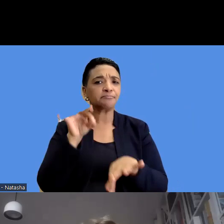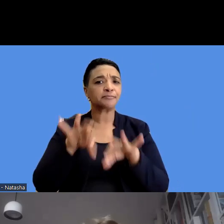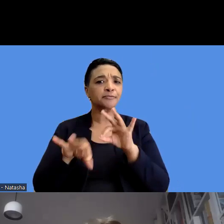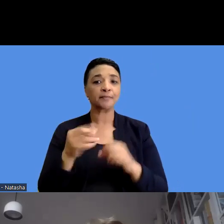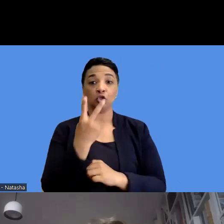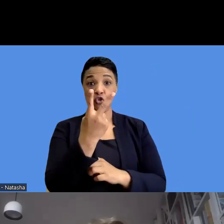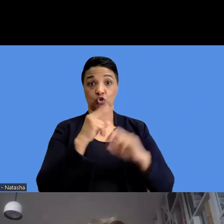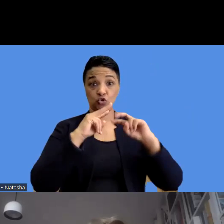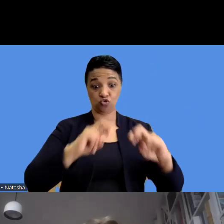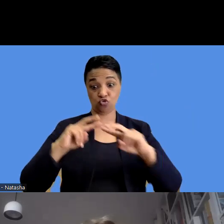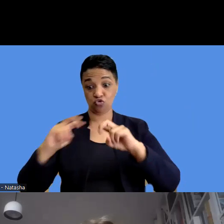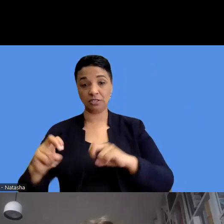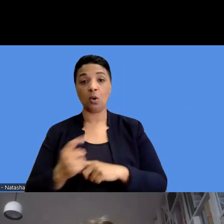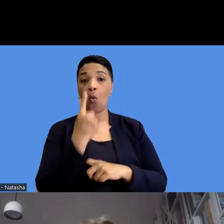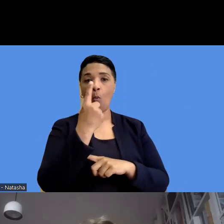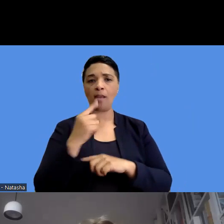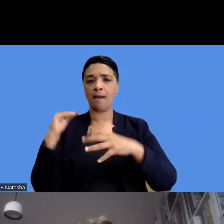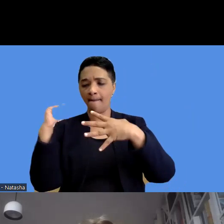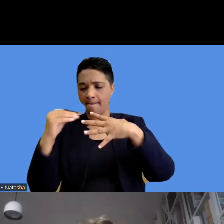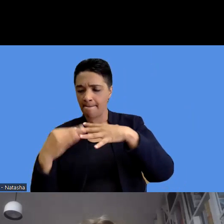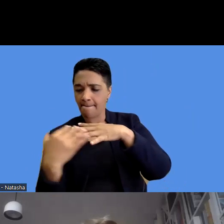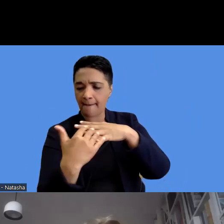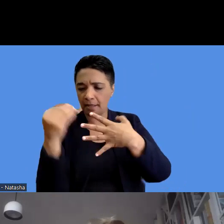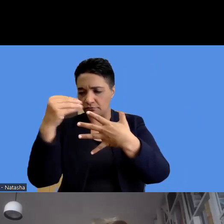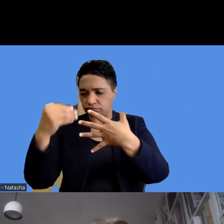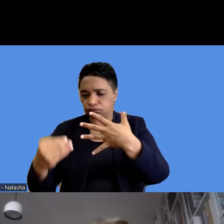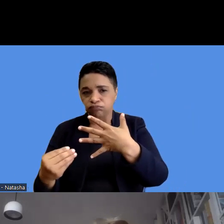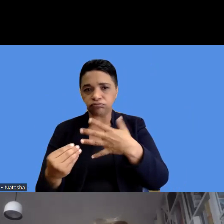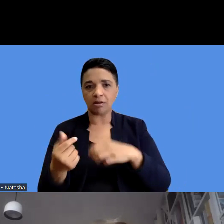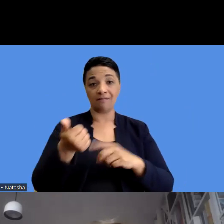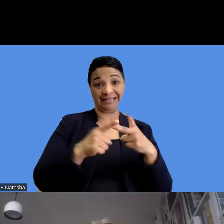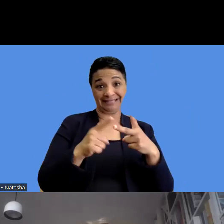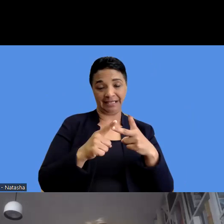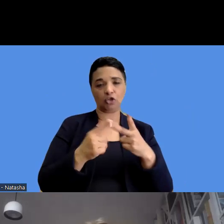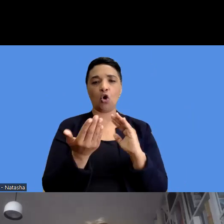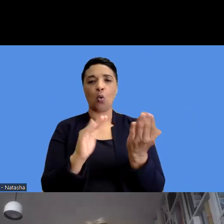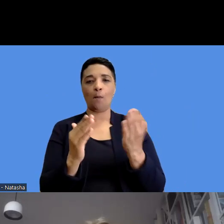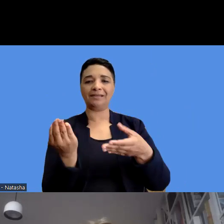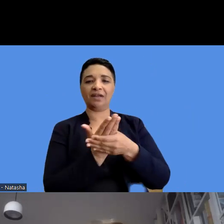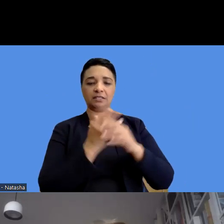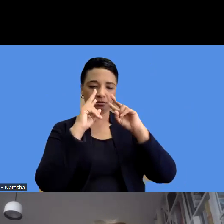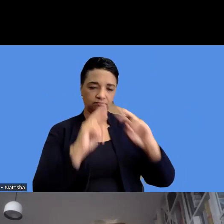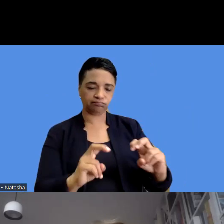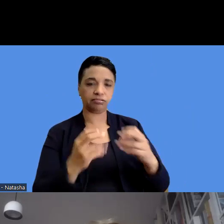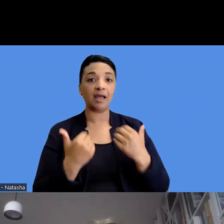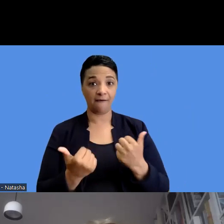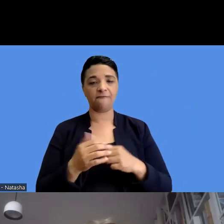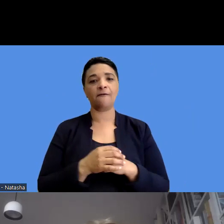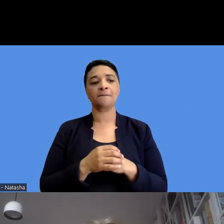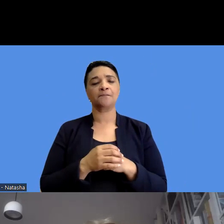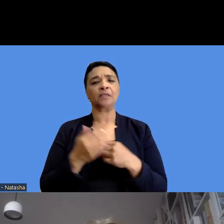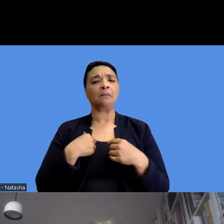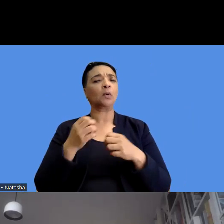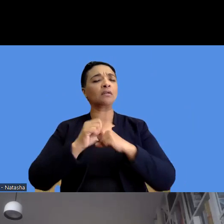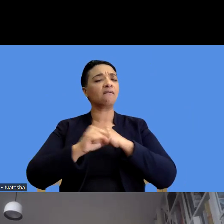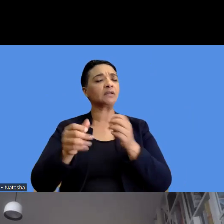studies. One was a mapping and another one was a comparative case studies. As a quick background, so